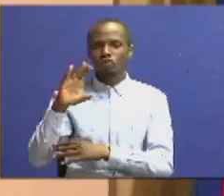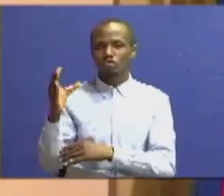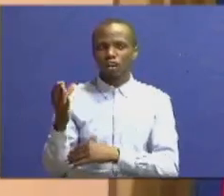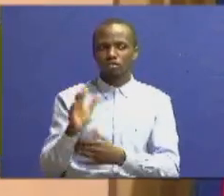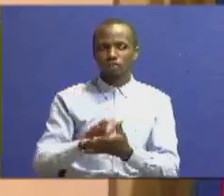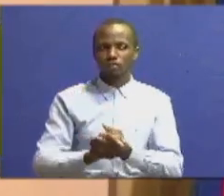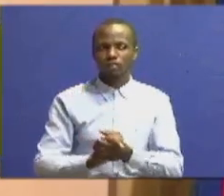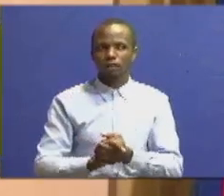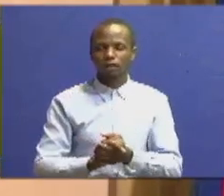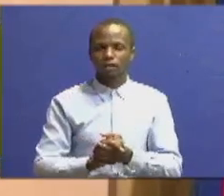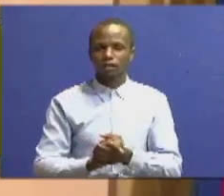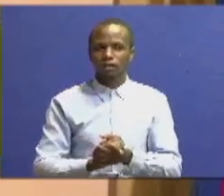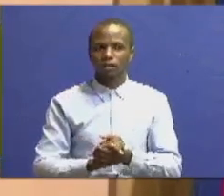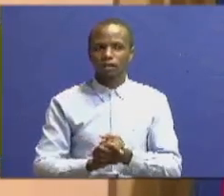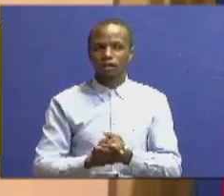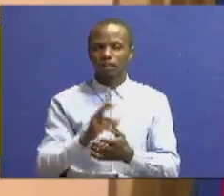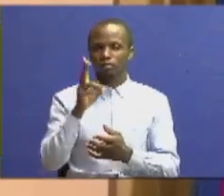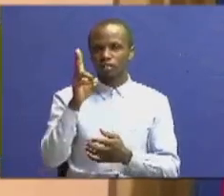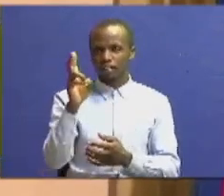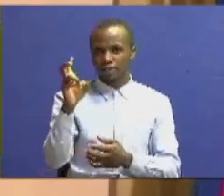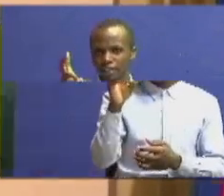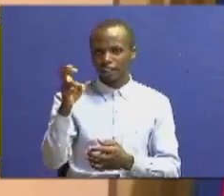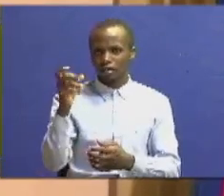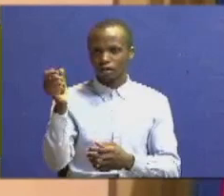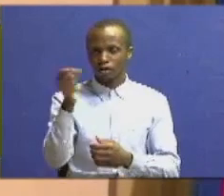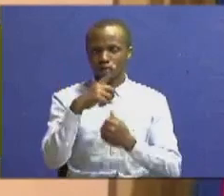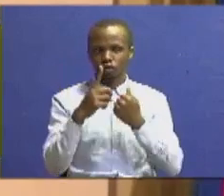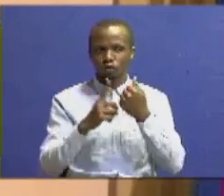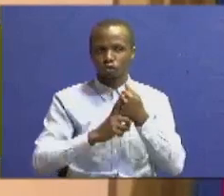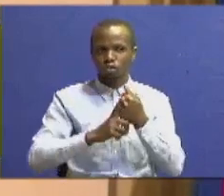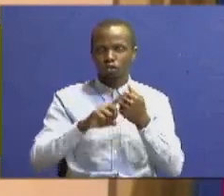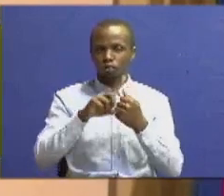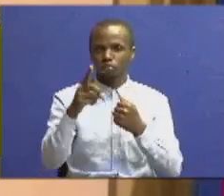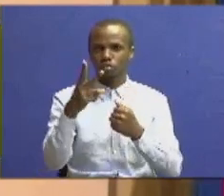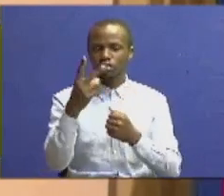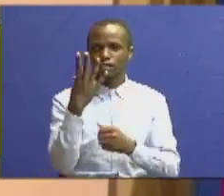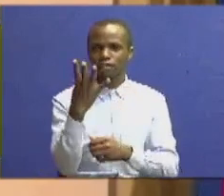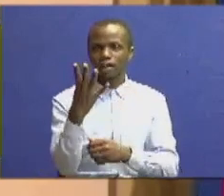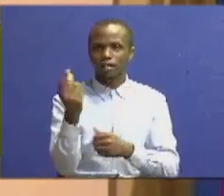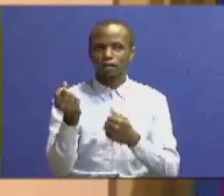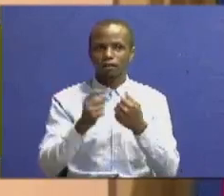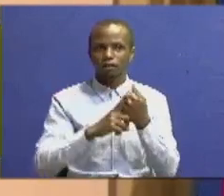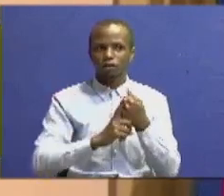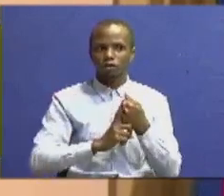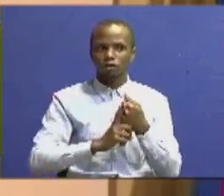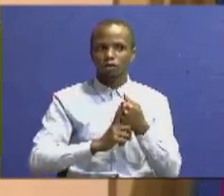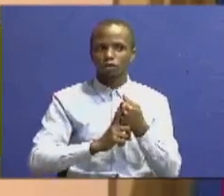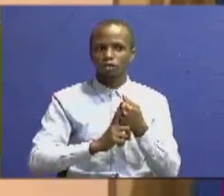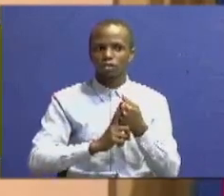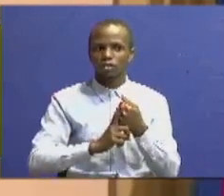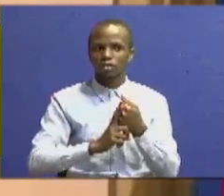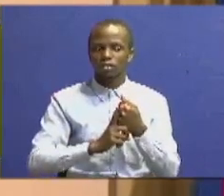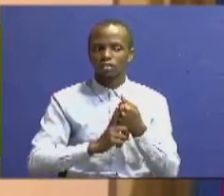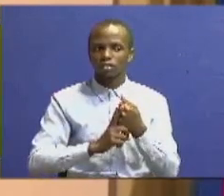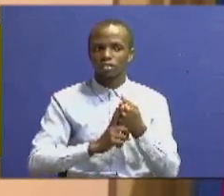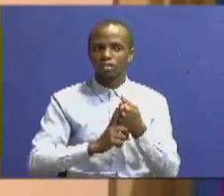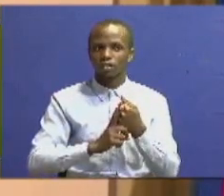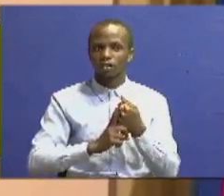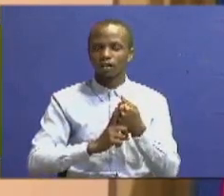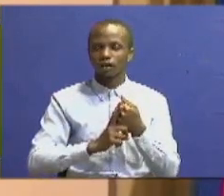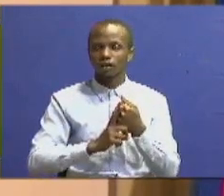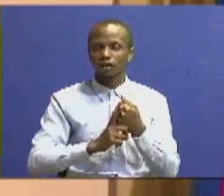is looked for the 22nd of June up to the 25th of June in Zaka Town, but before that we start in Nakuru, that's in Nakuru